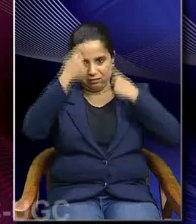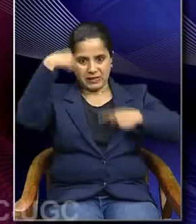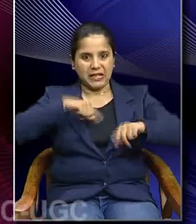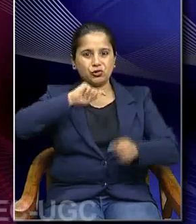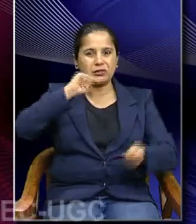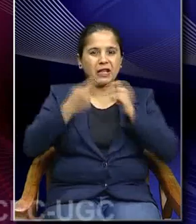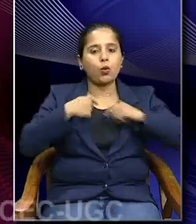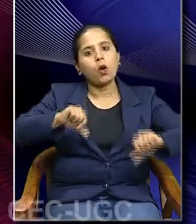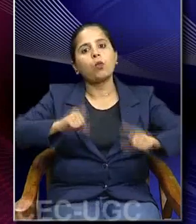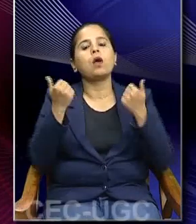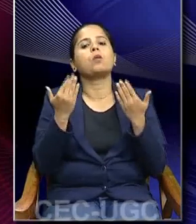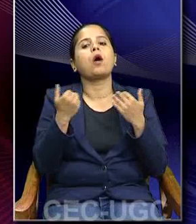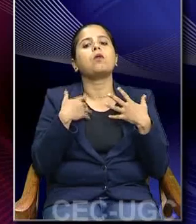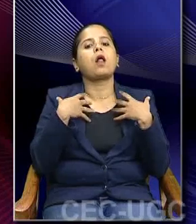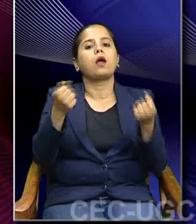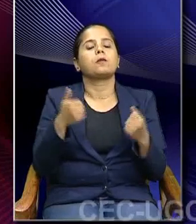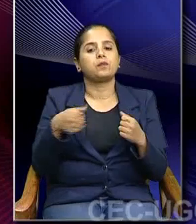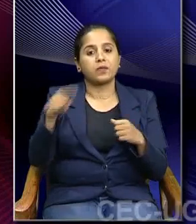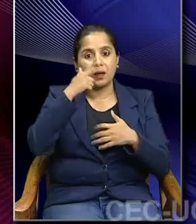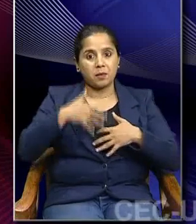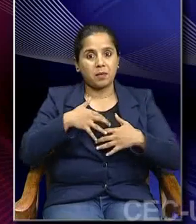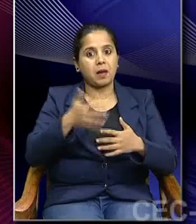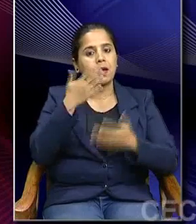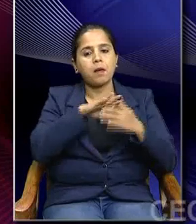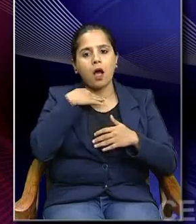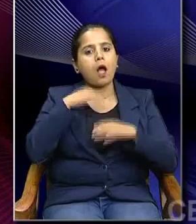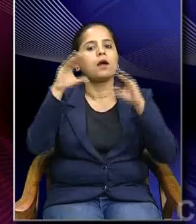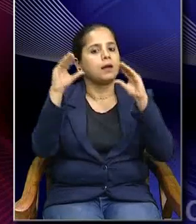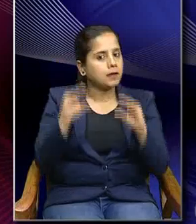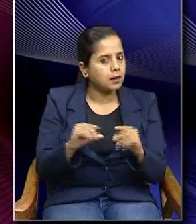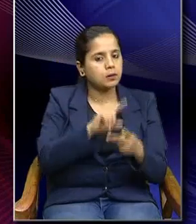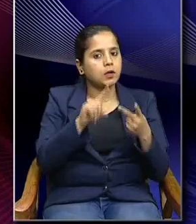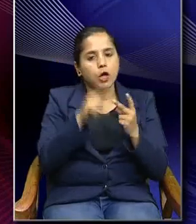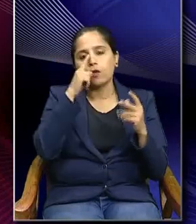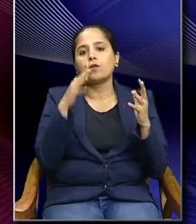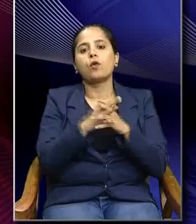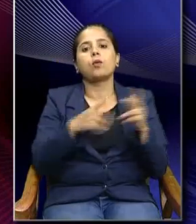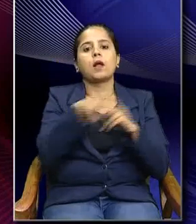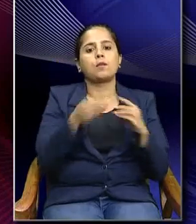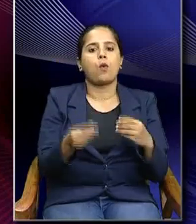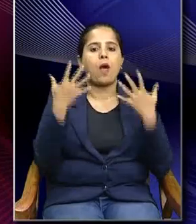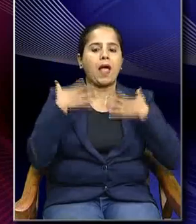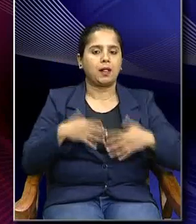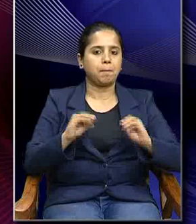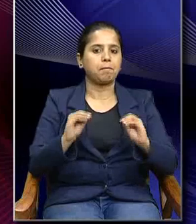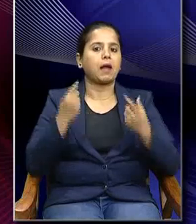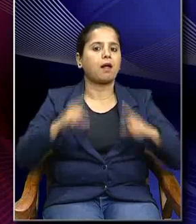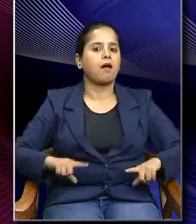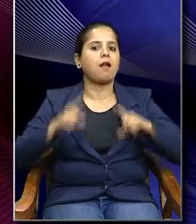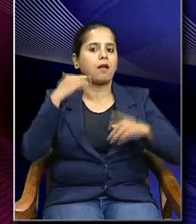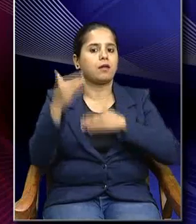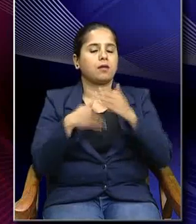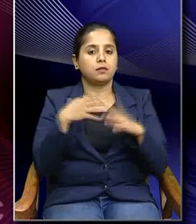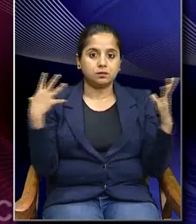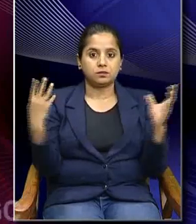body. So, the maternal mortality rate will decline and women will have a more healthy life. So,